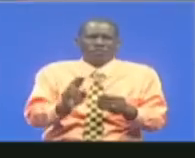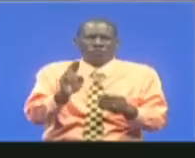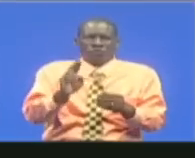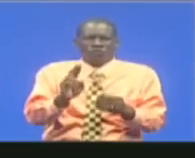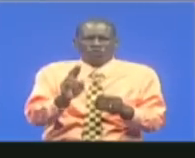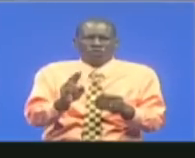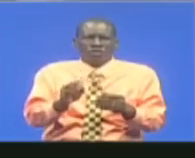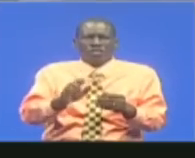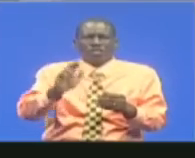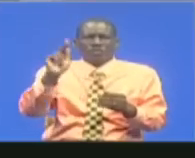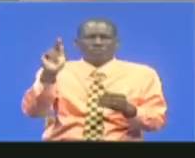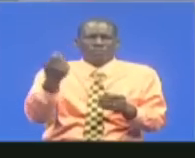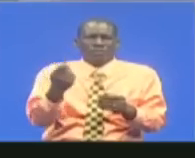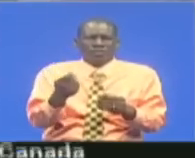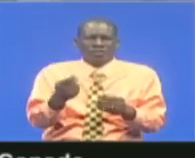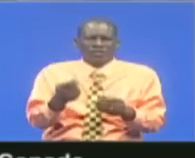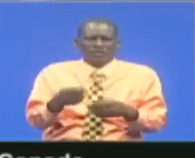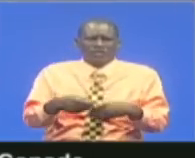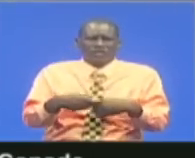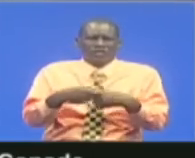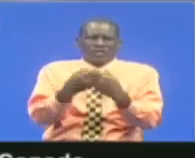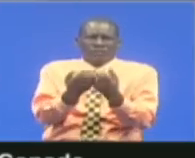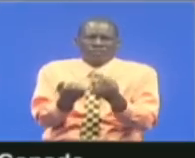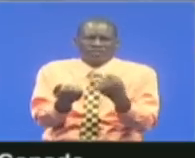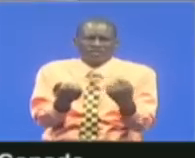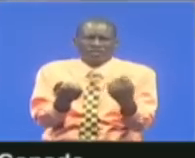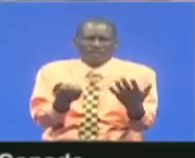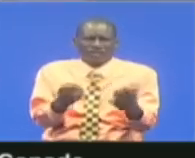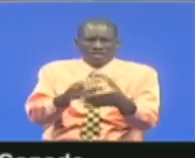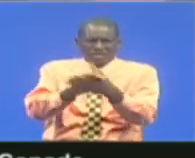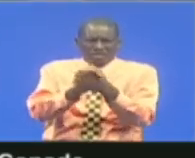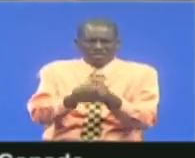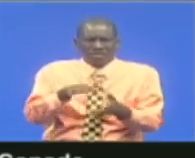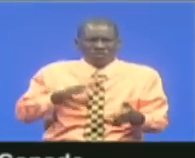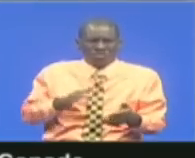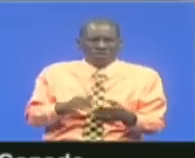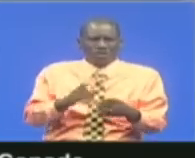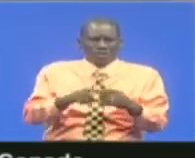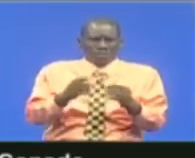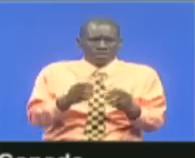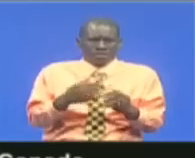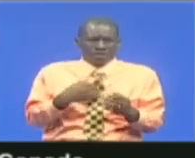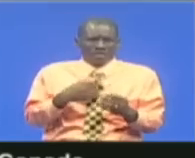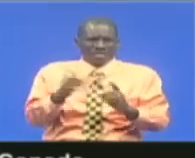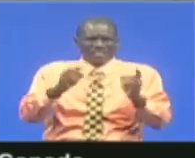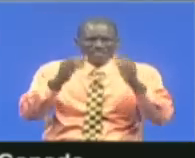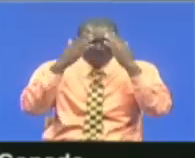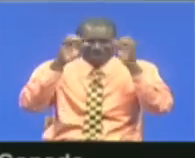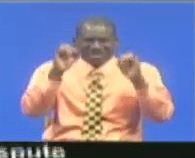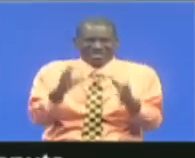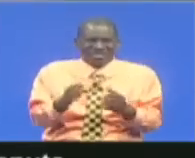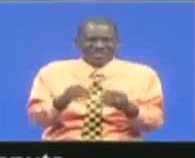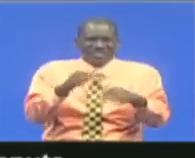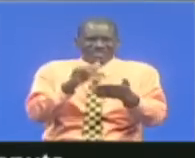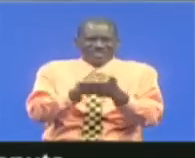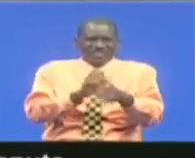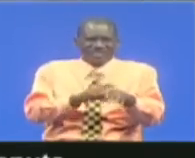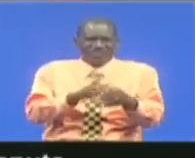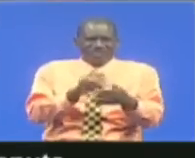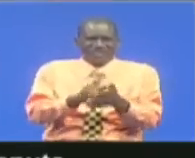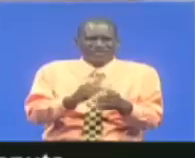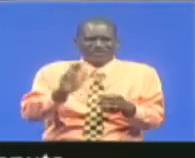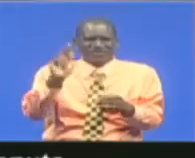The president extended his left hand and greeted her. She did not at this point know at the time that it was the head